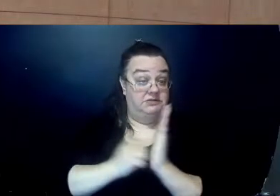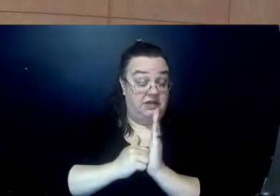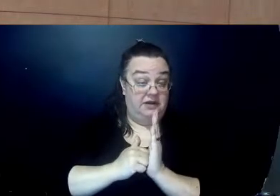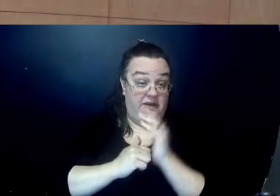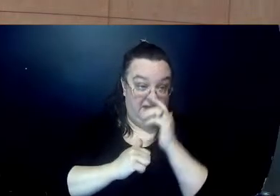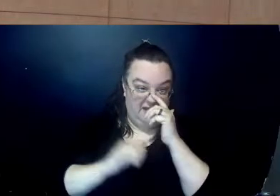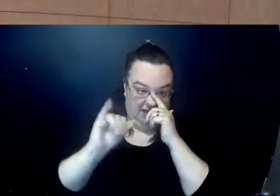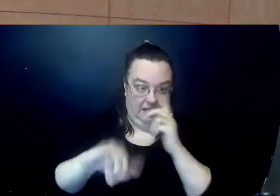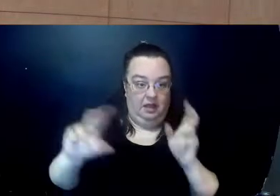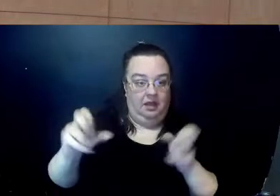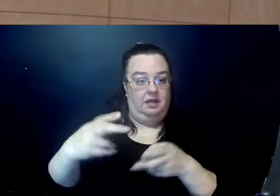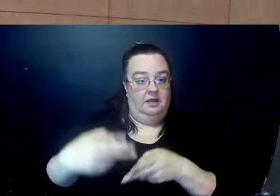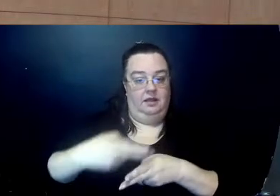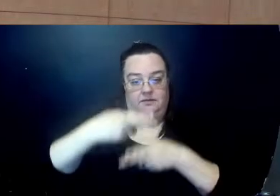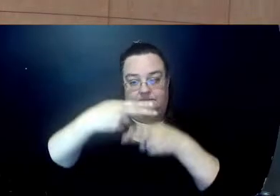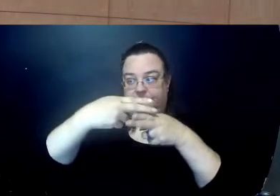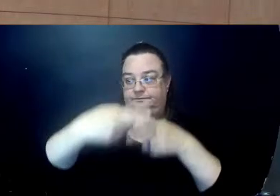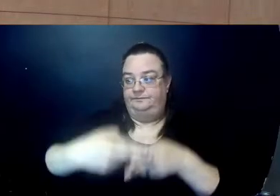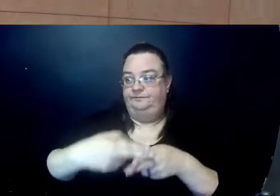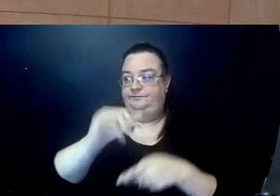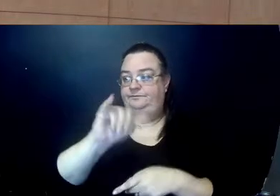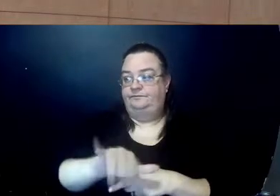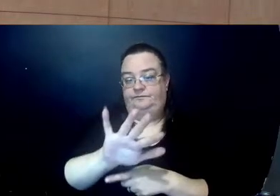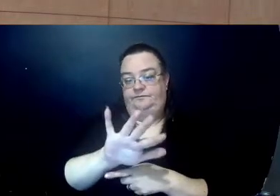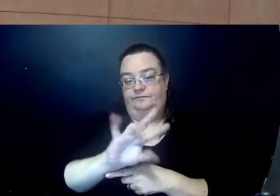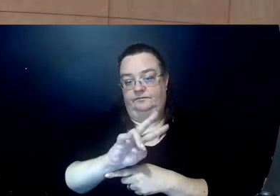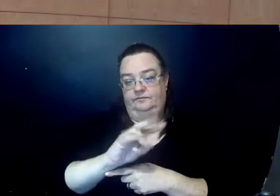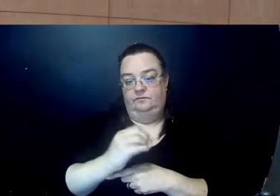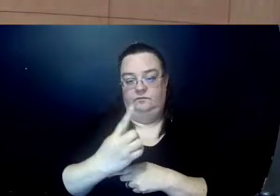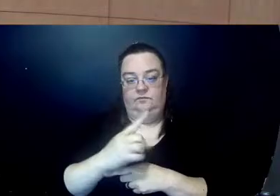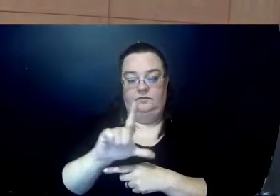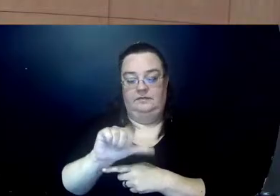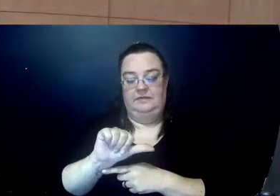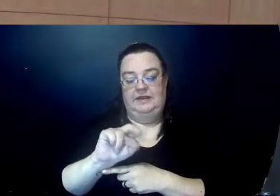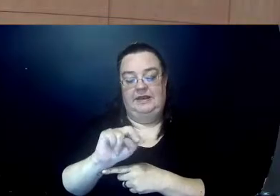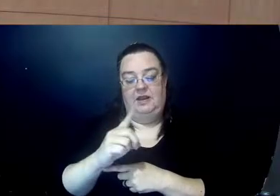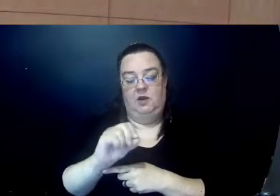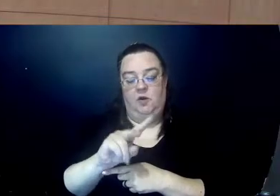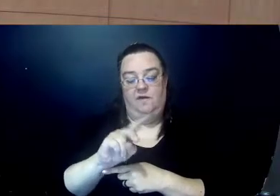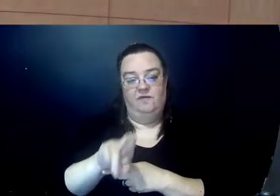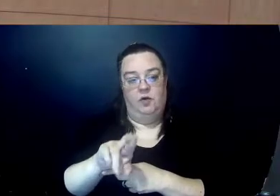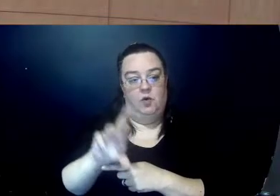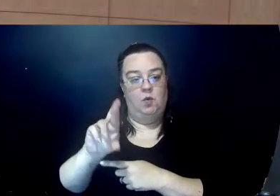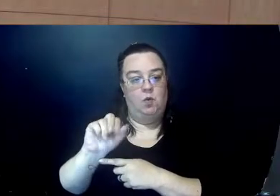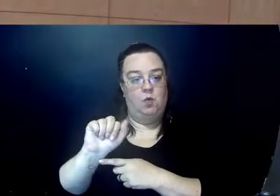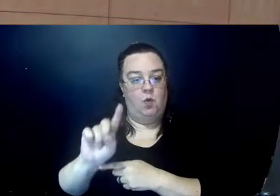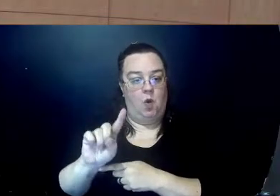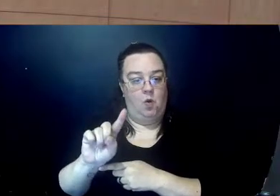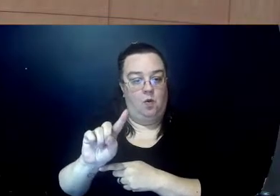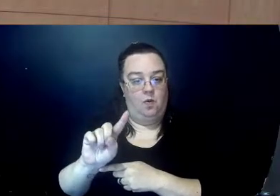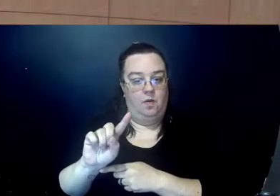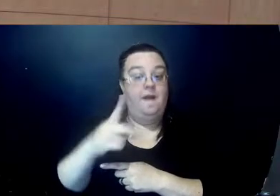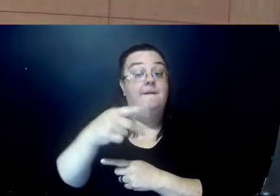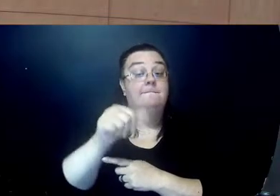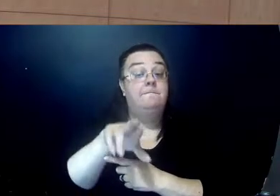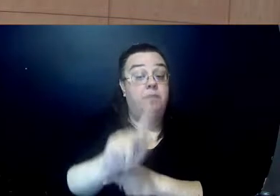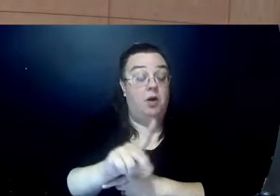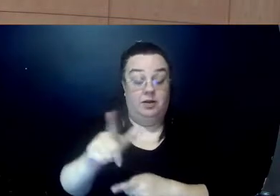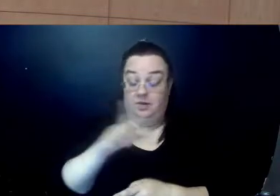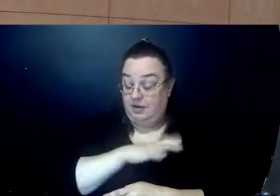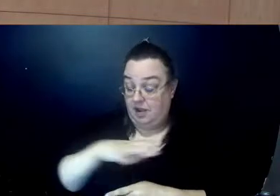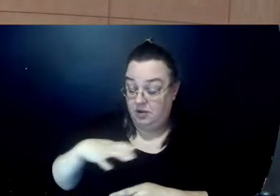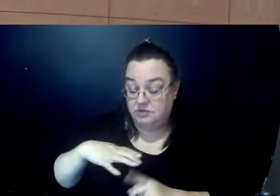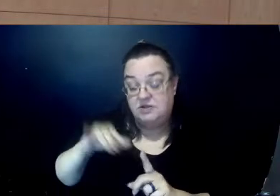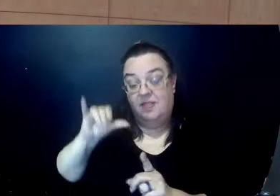the naming of the 5701 Landover Road Park. Council, this